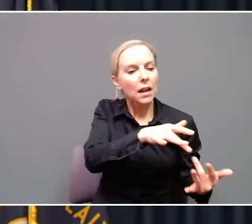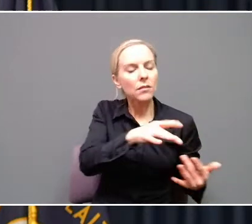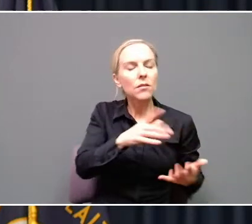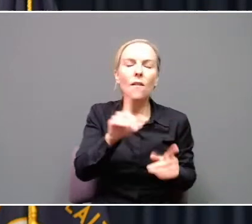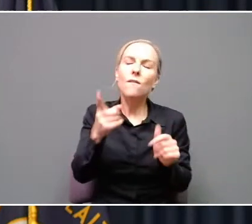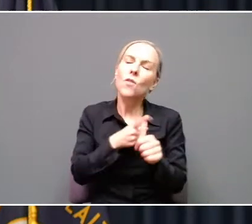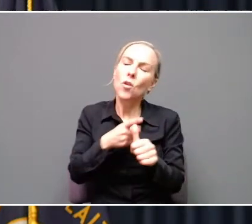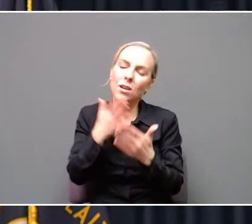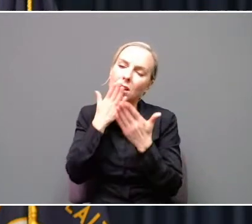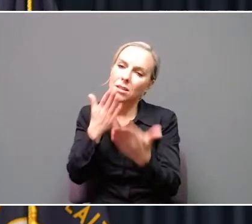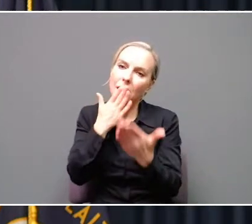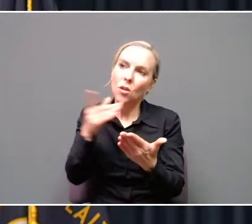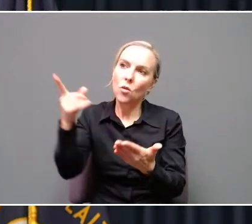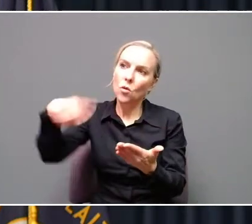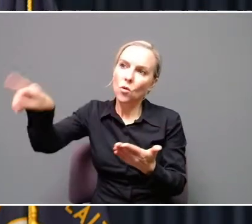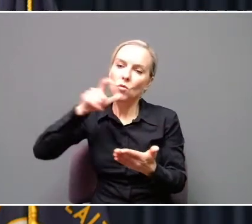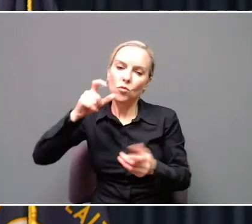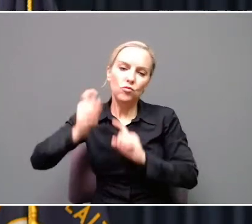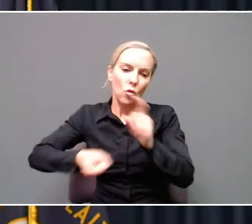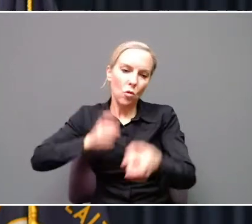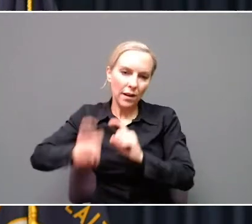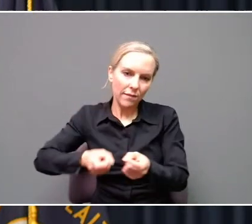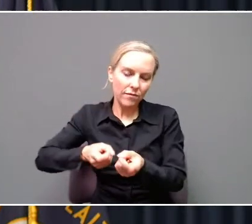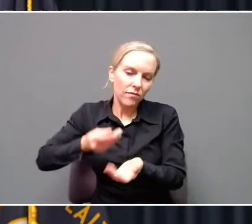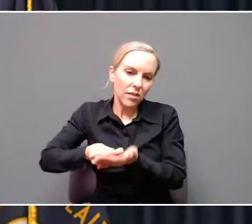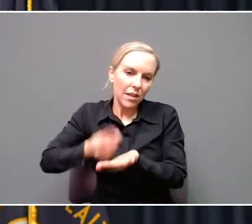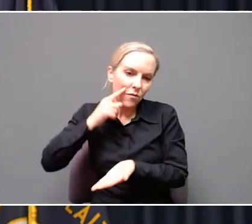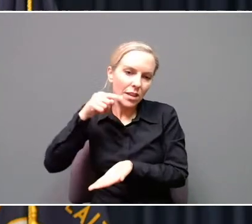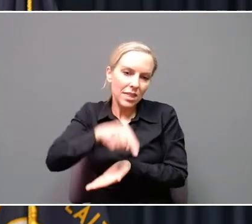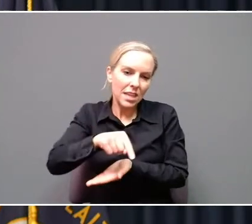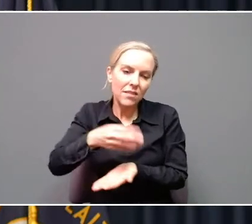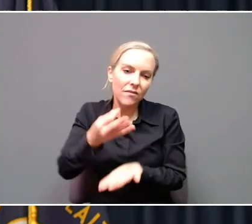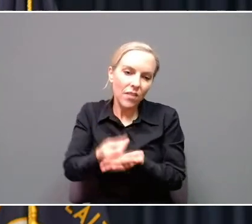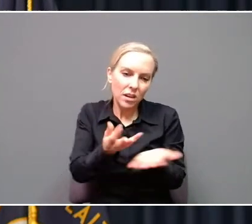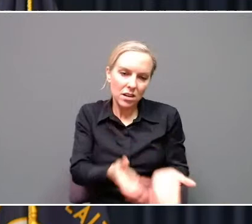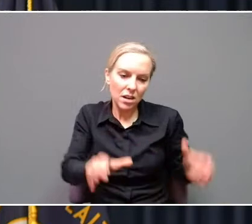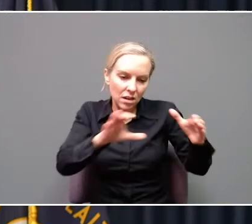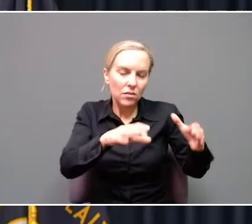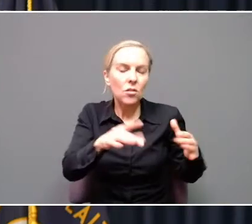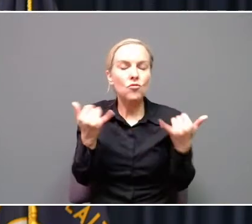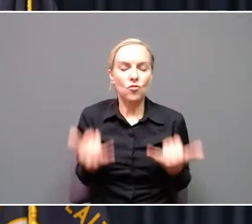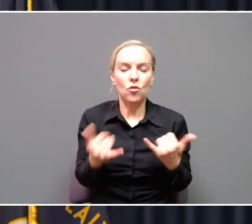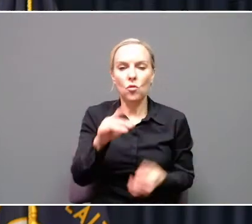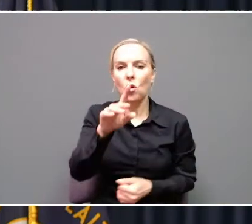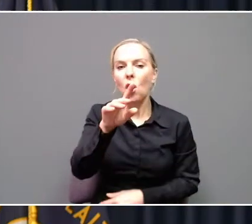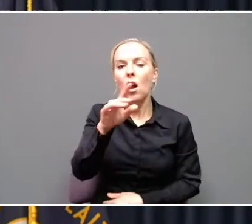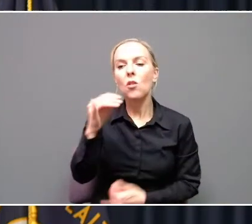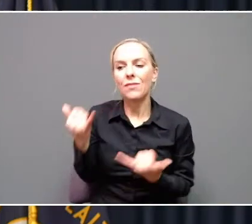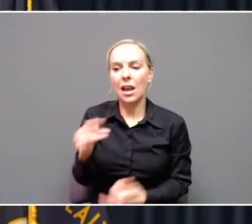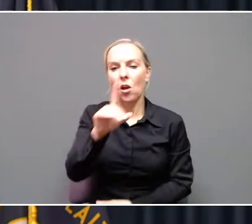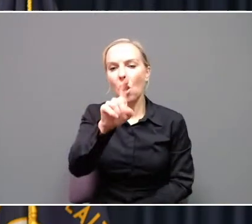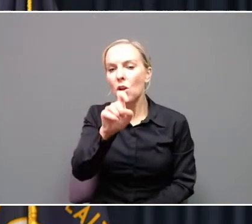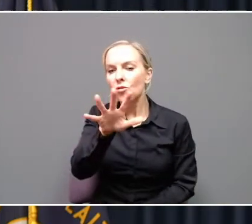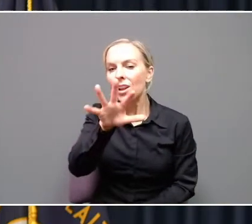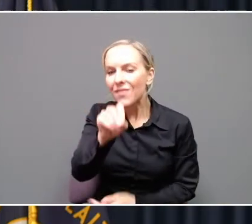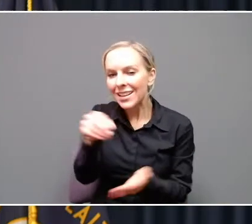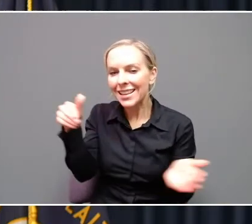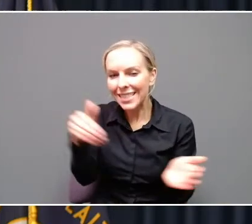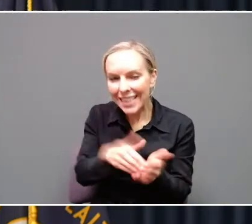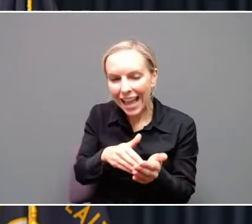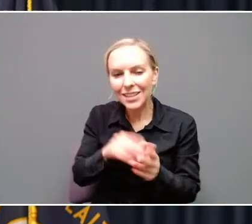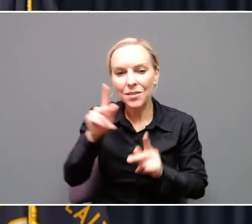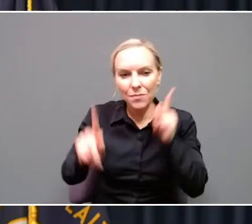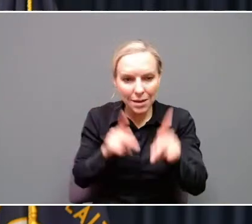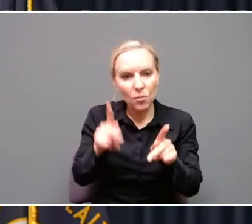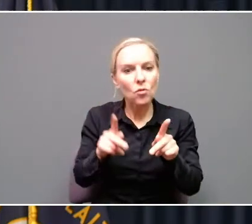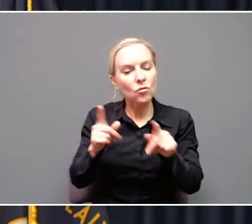that's donated to this fund. Currently, more than 150,000 individuals and organizations from around the world have contributed to